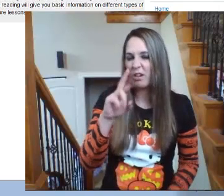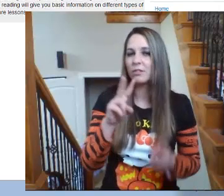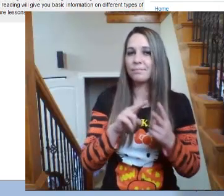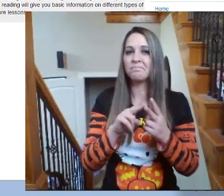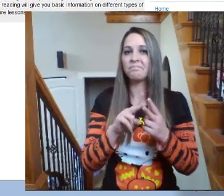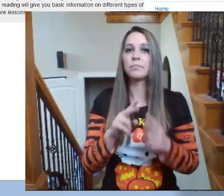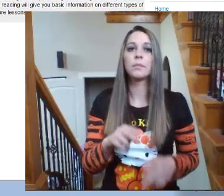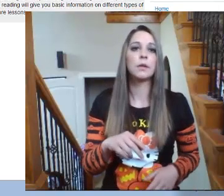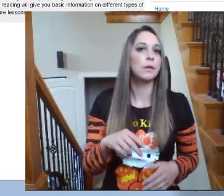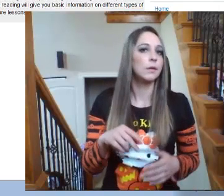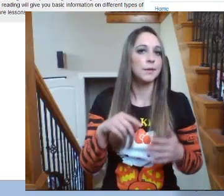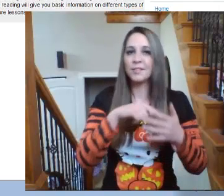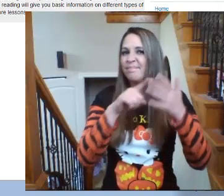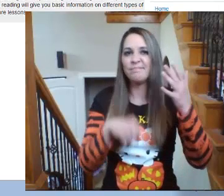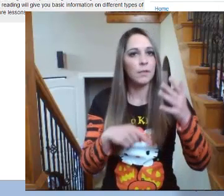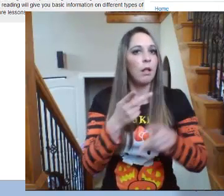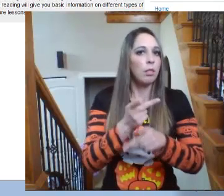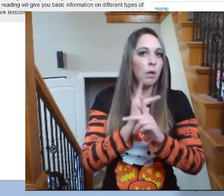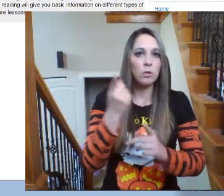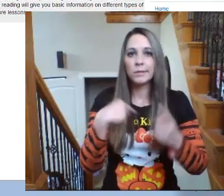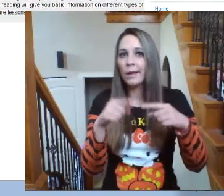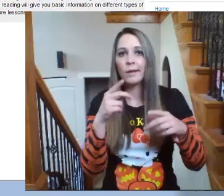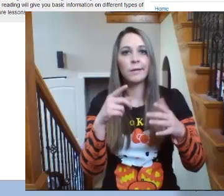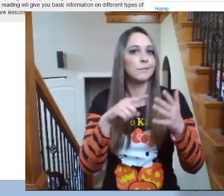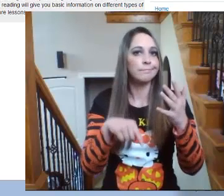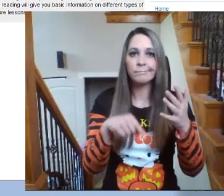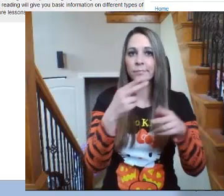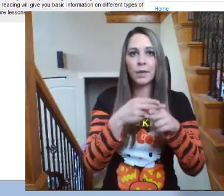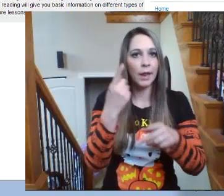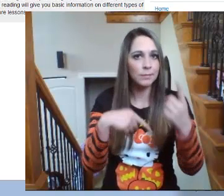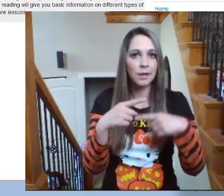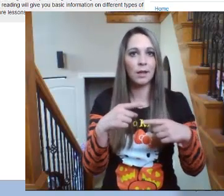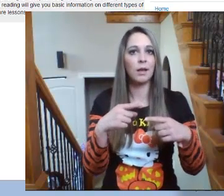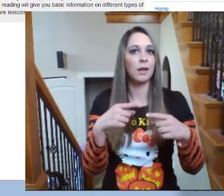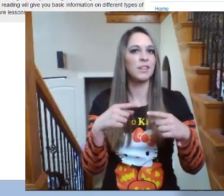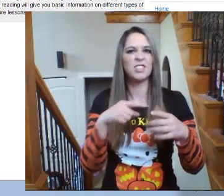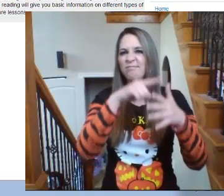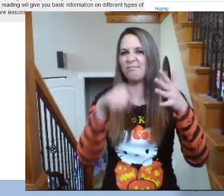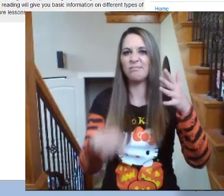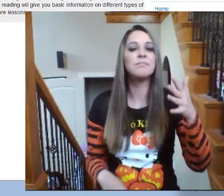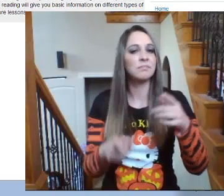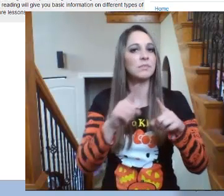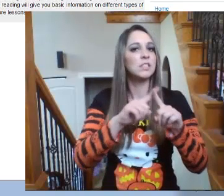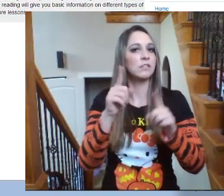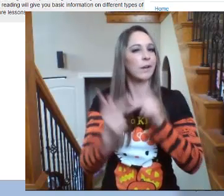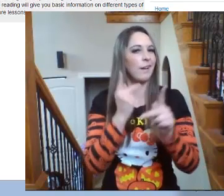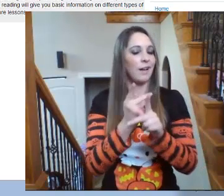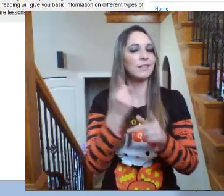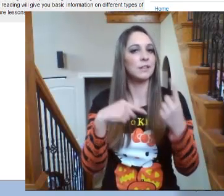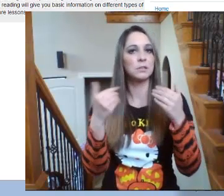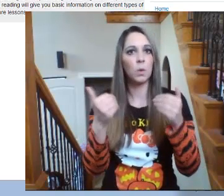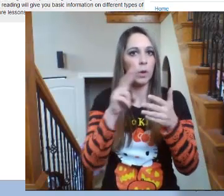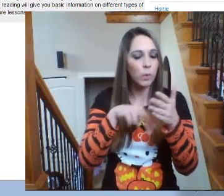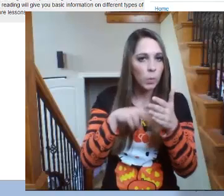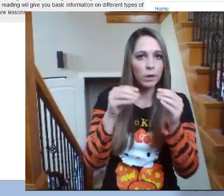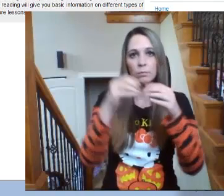That's called the affix sign or the person marker. Loan signs, name signs, just